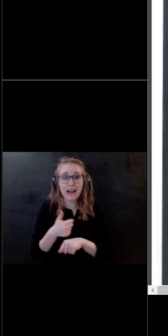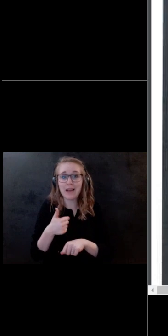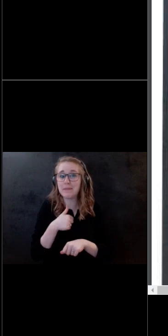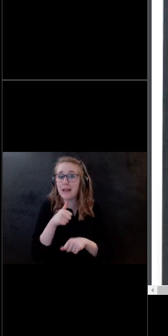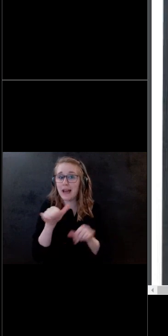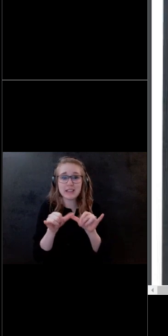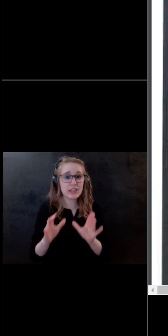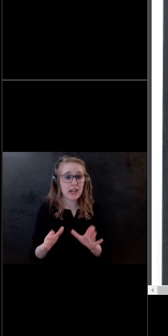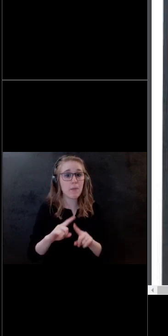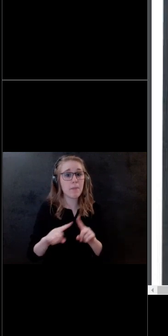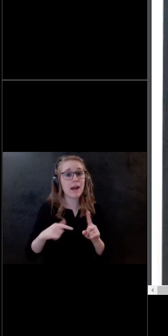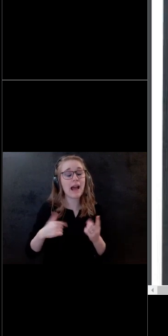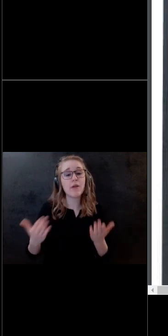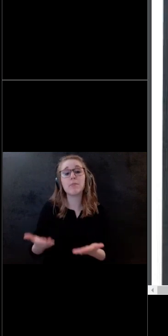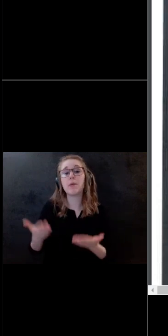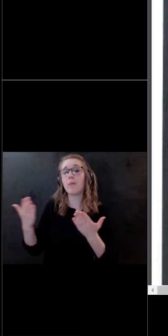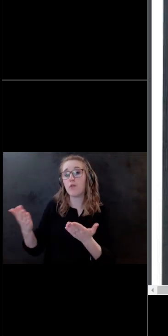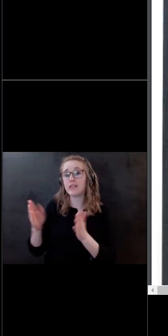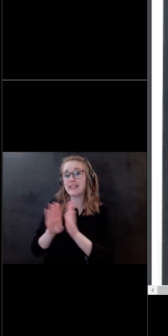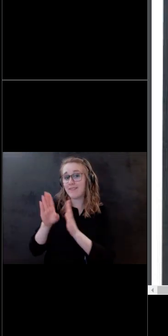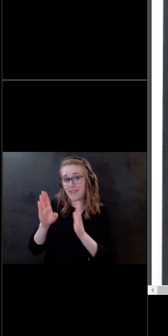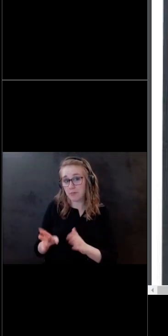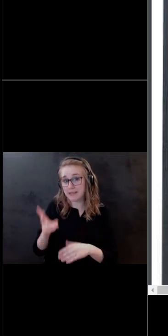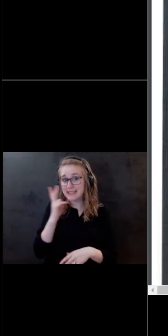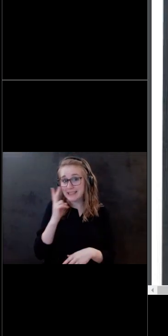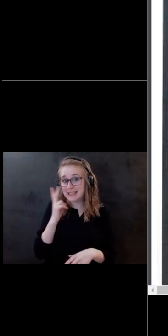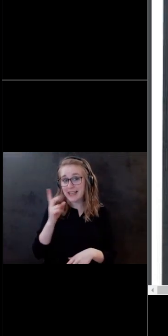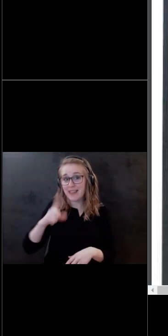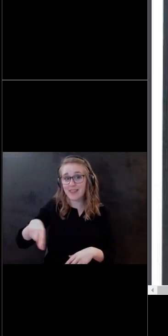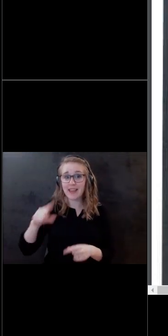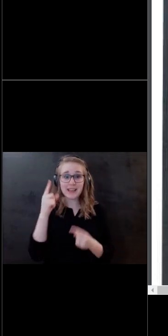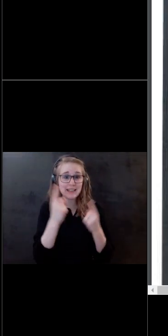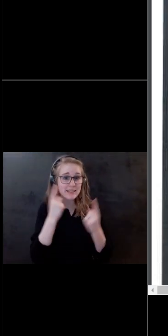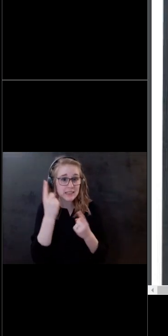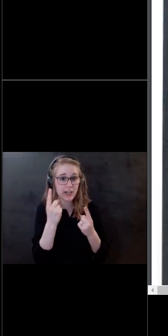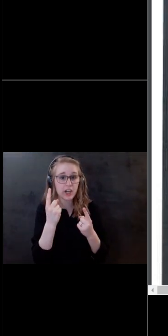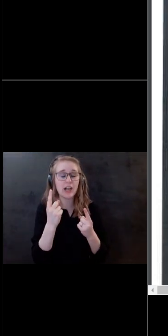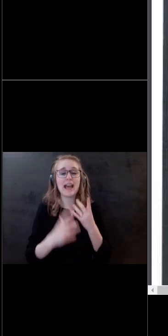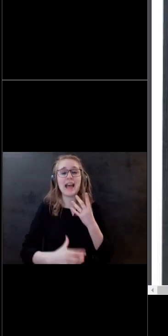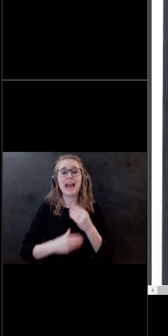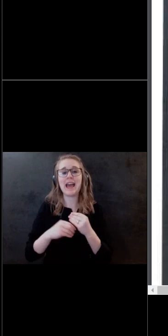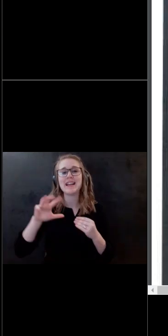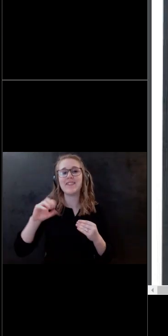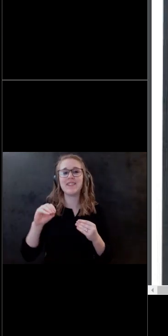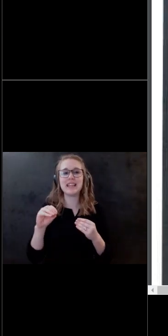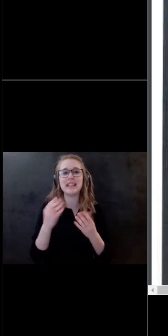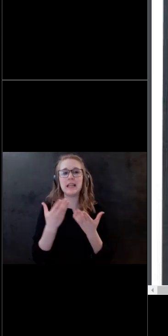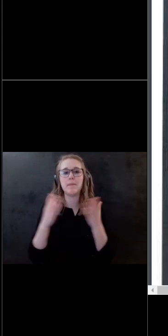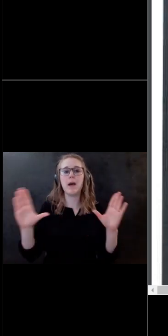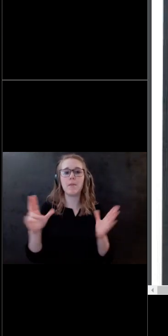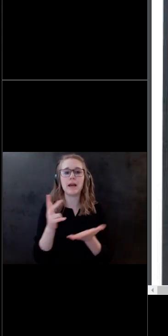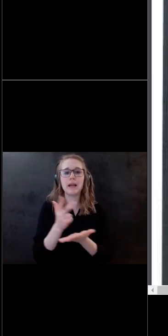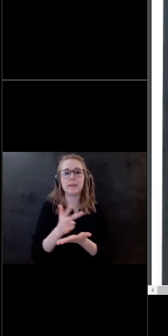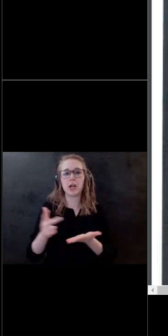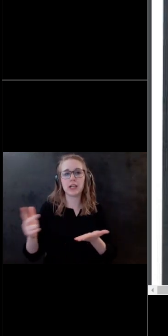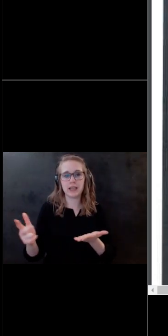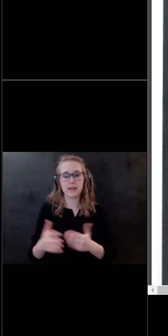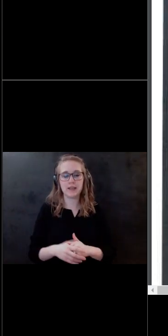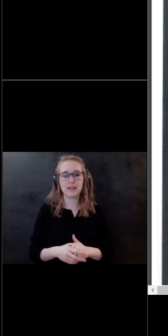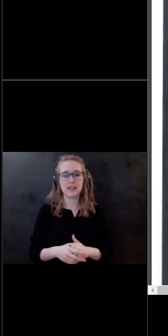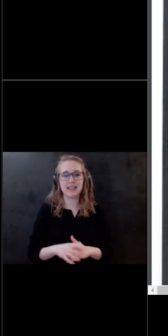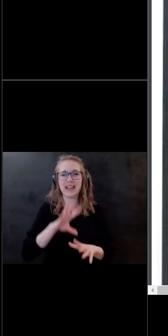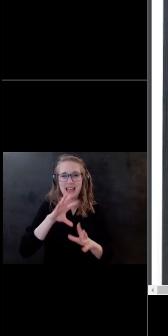propose to the developer and see if they would consider adding 50 public parking spaces